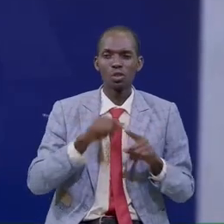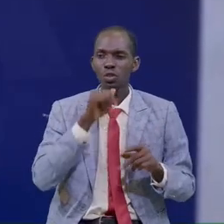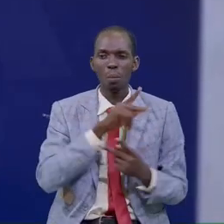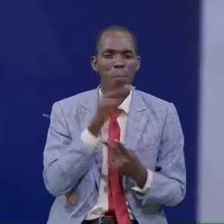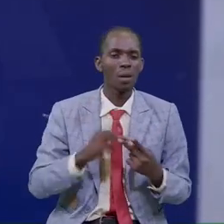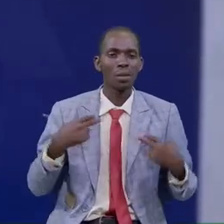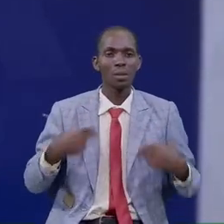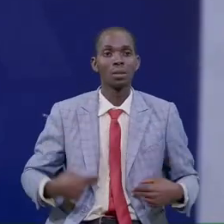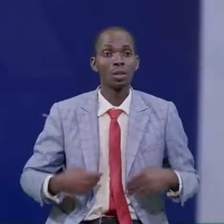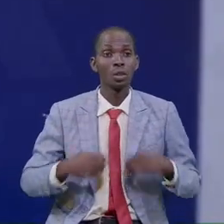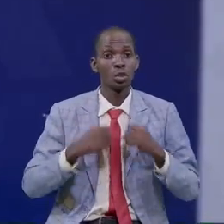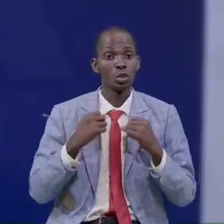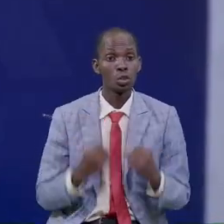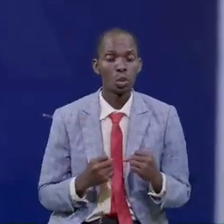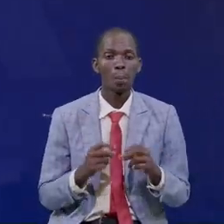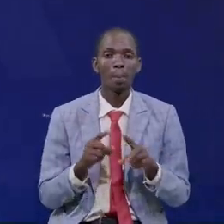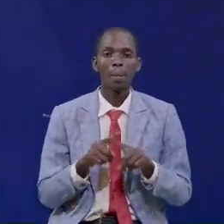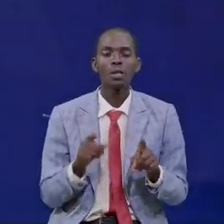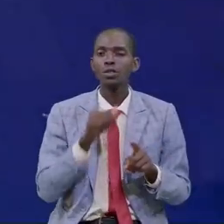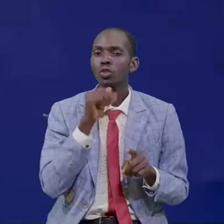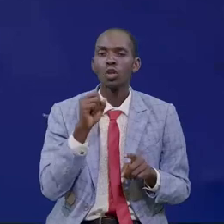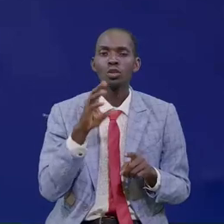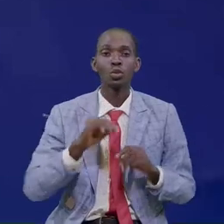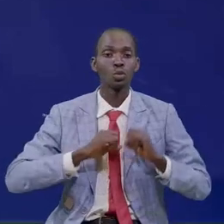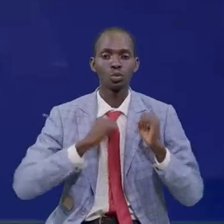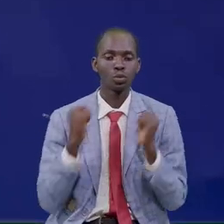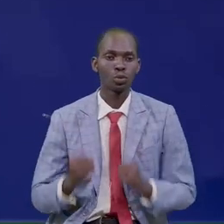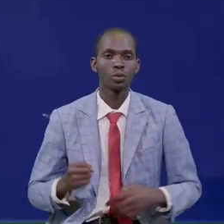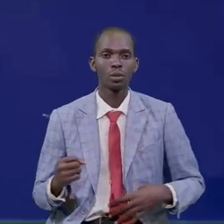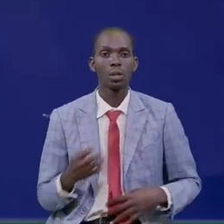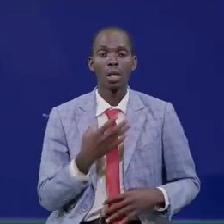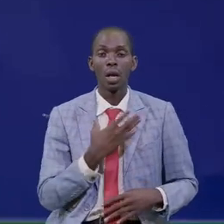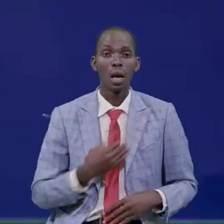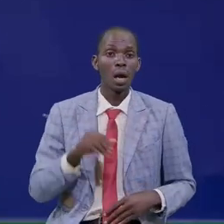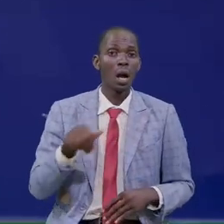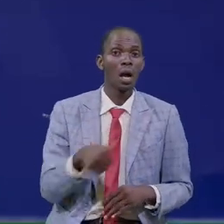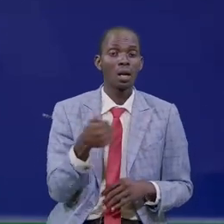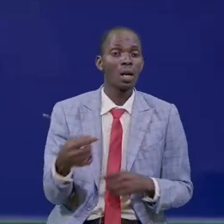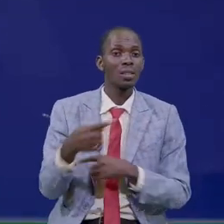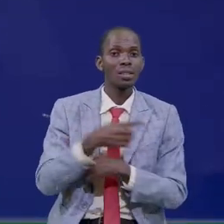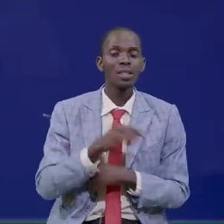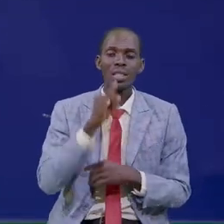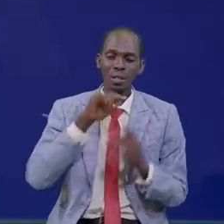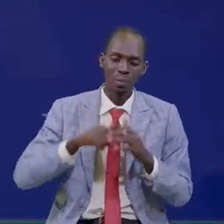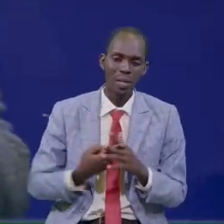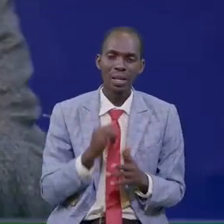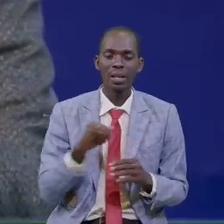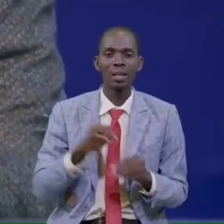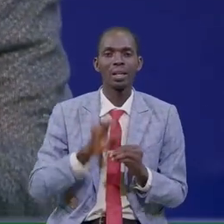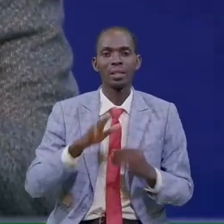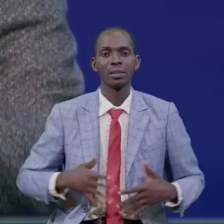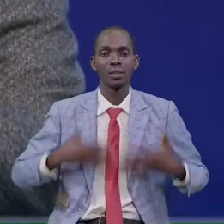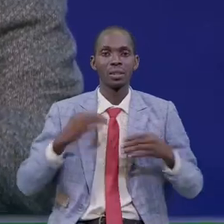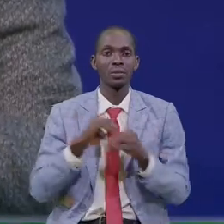not mais so vous strong. Étiez fort, en santé, mais pas another day tout à fait is starting santé. In your life. Mais un autre jour commence dans the